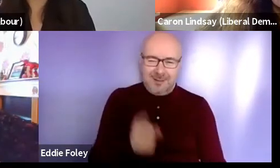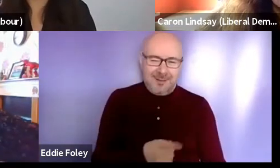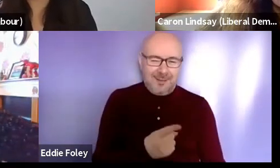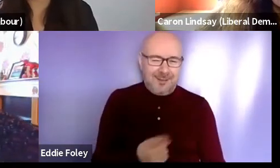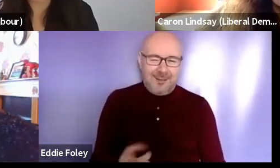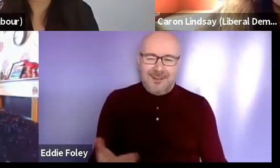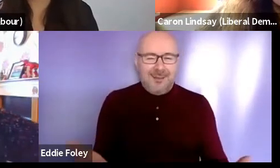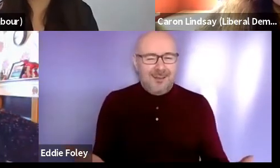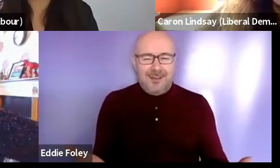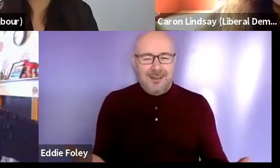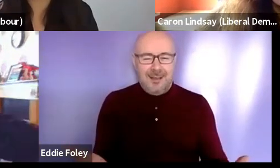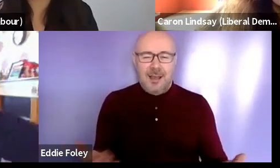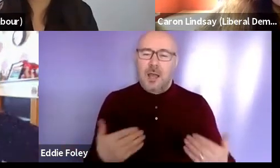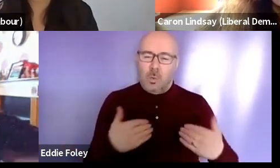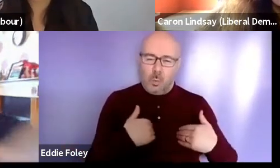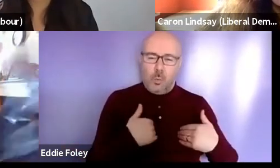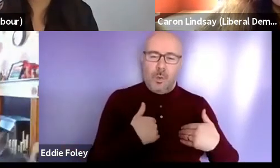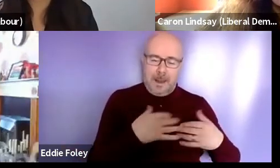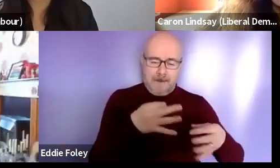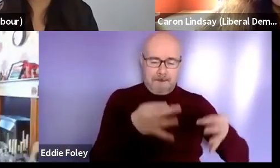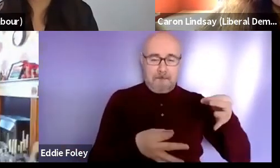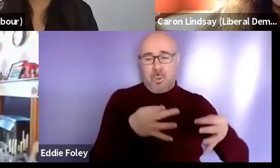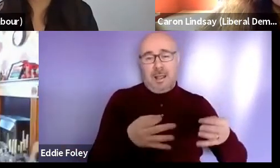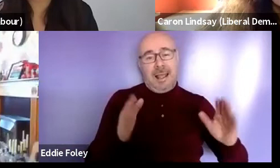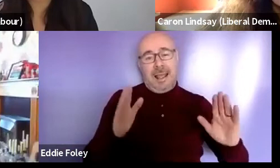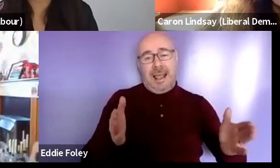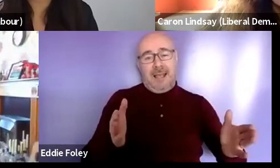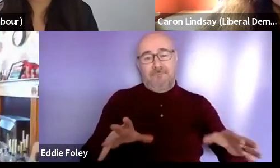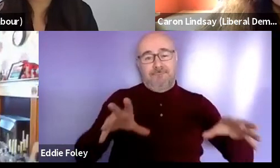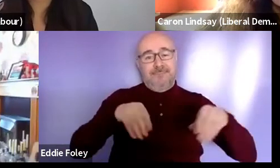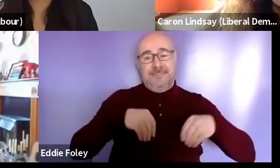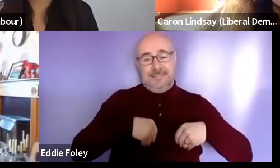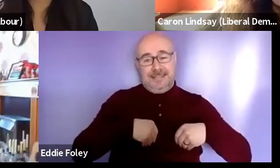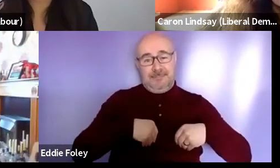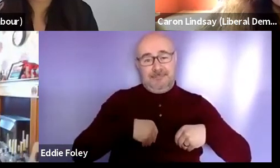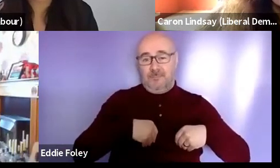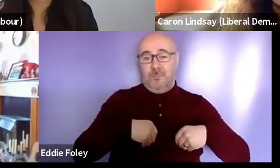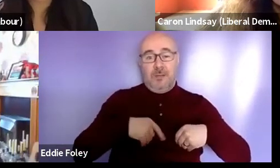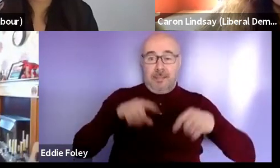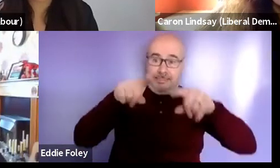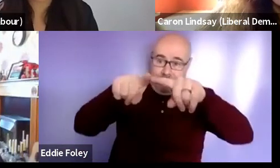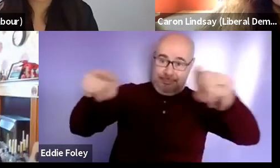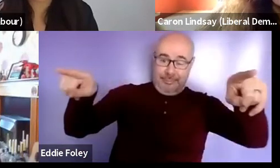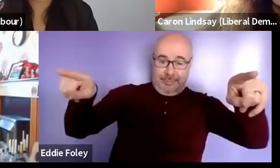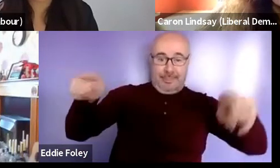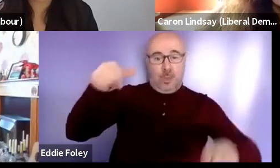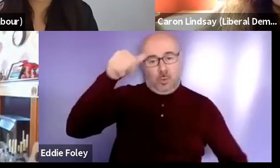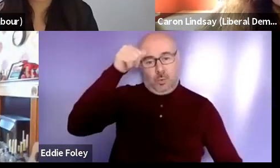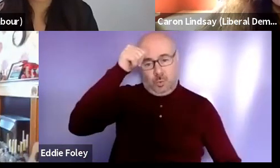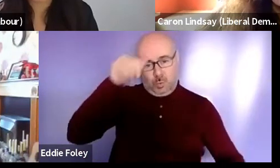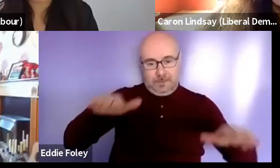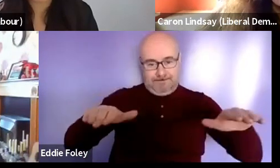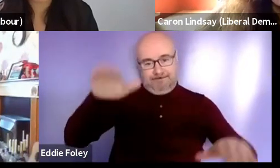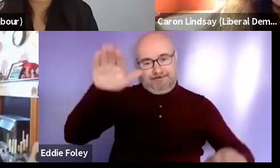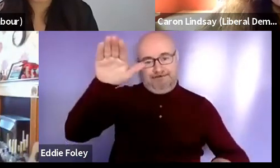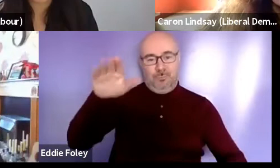of quite important to recognise that, and recognise that there are people out there with lived experience who may have